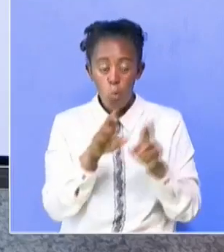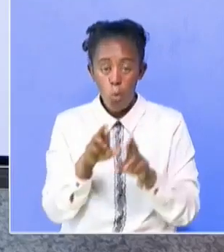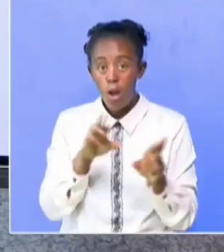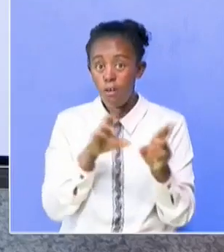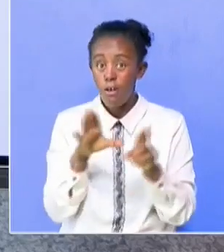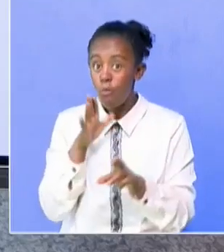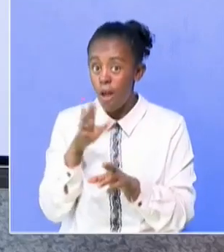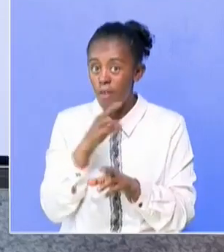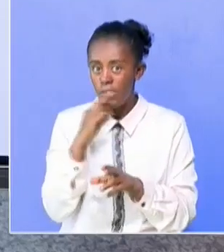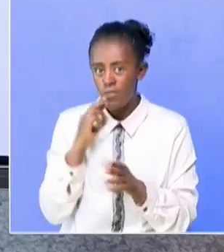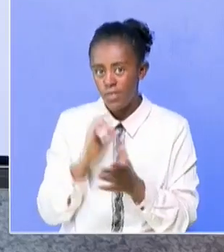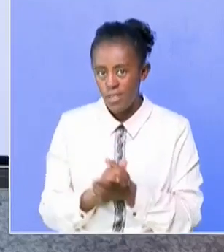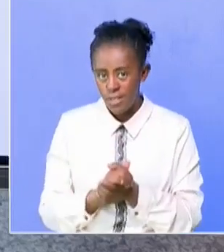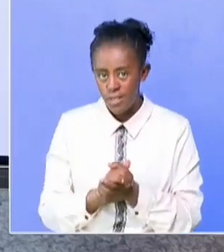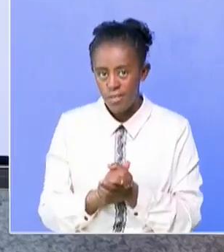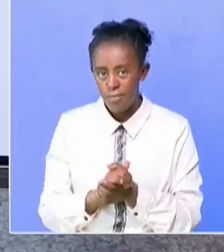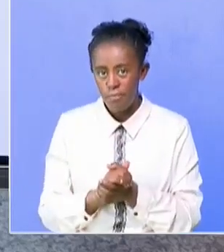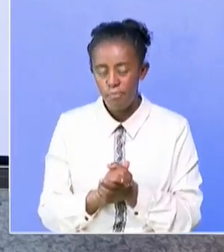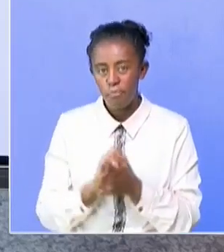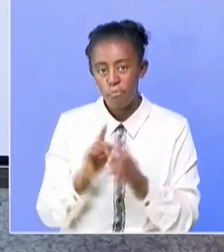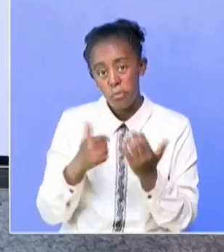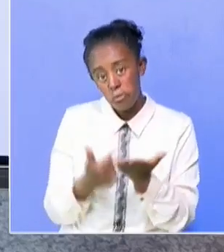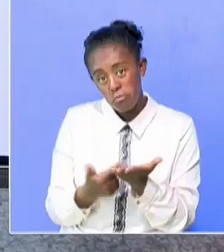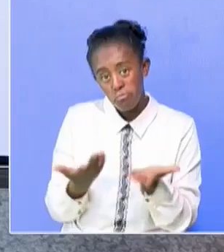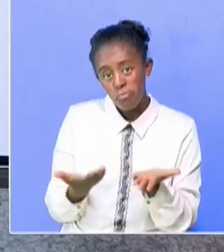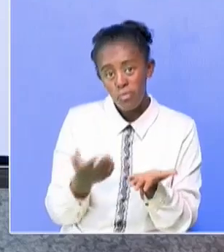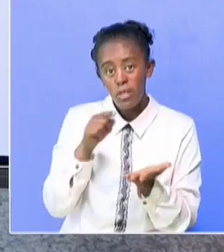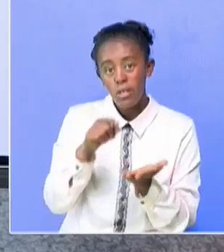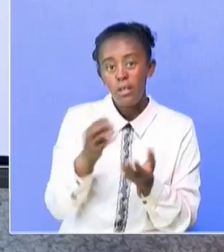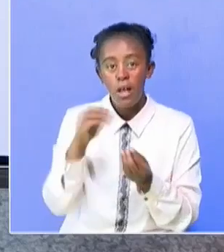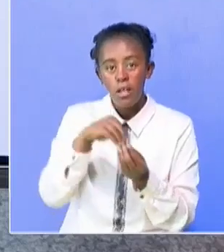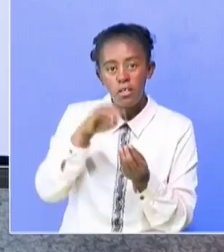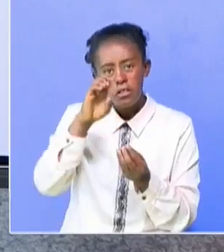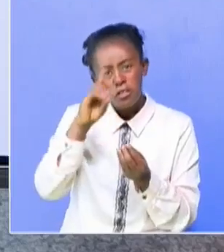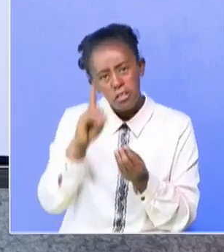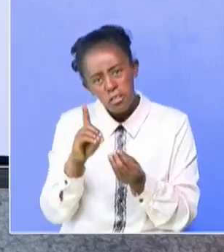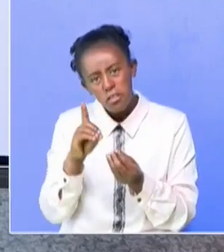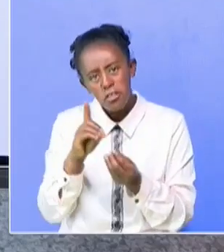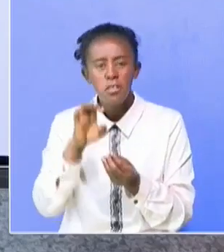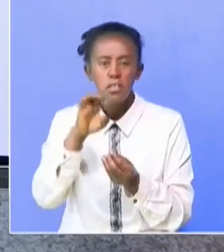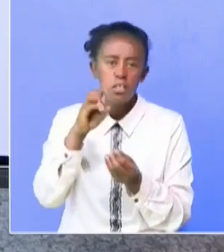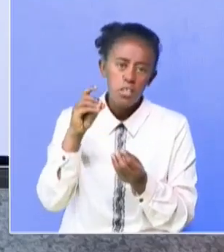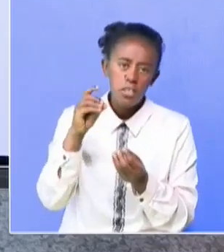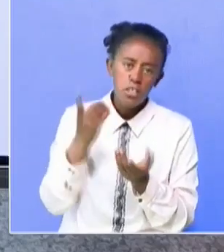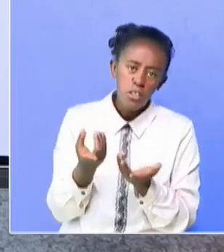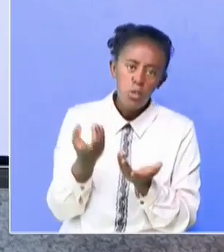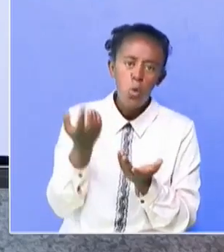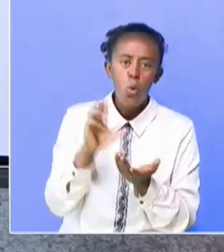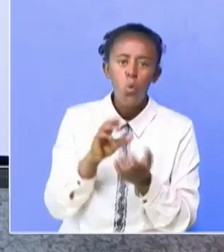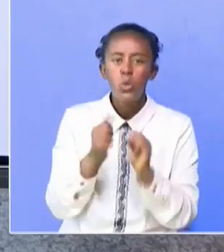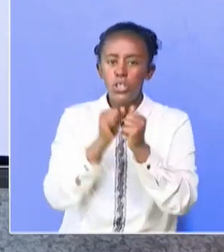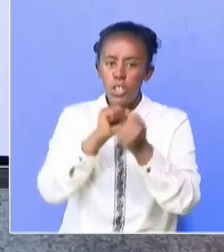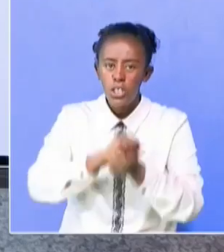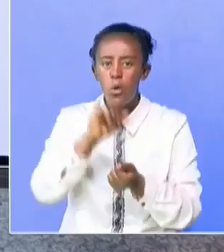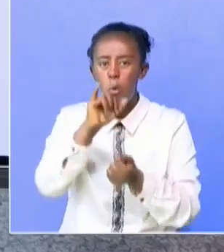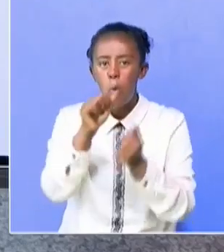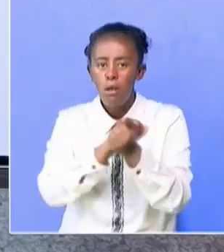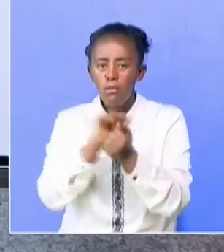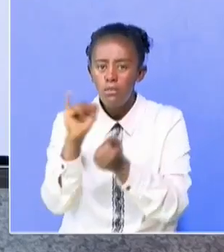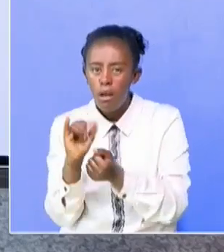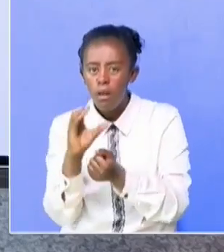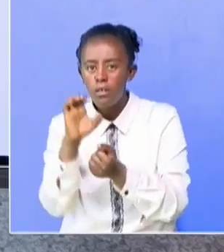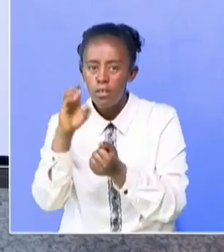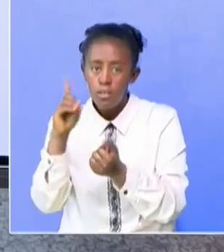irregular verbs. Therefore, it's maybe that is by adding D, it's maybe that is ED, or it's maybe by changing Y to I, and then we